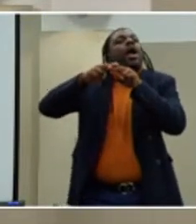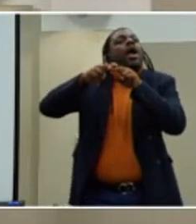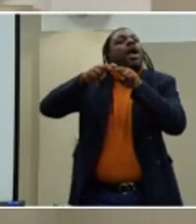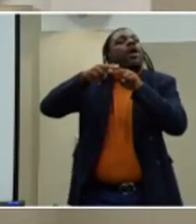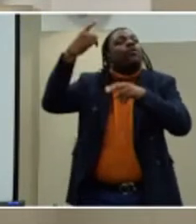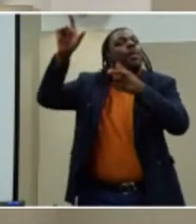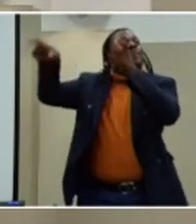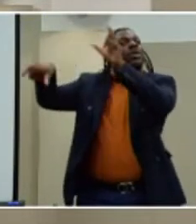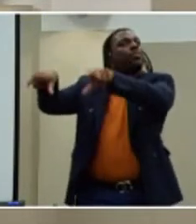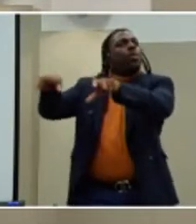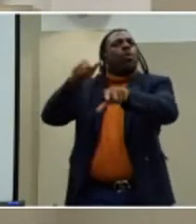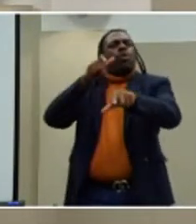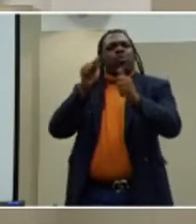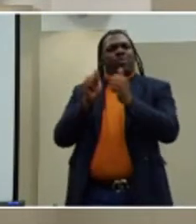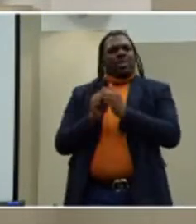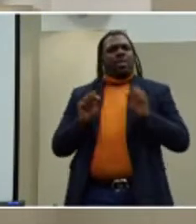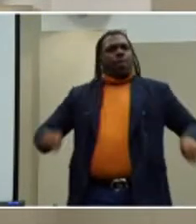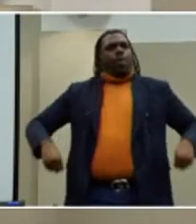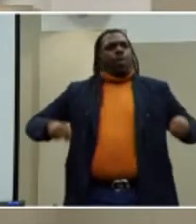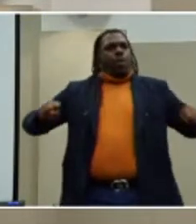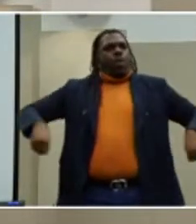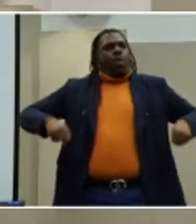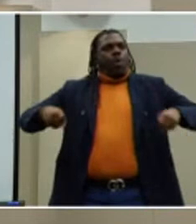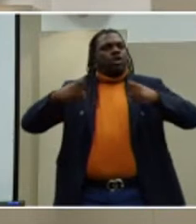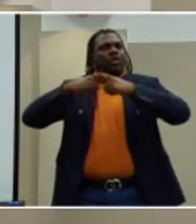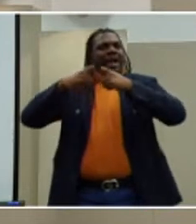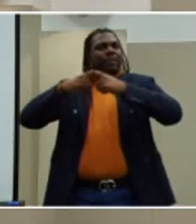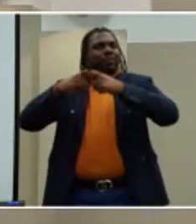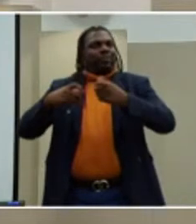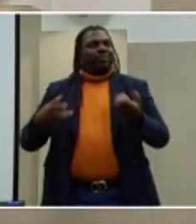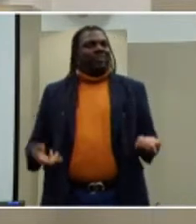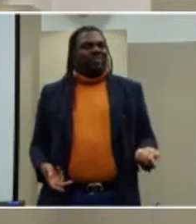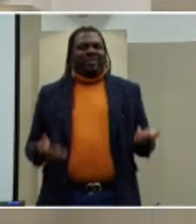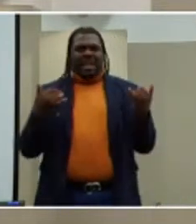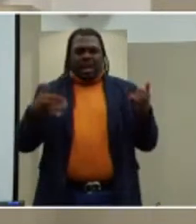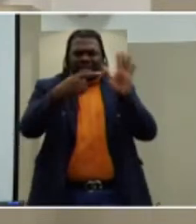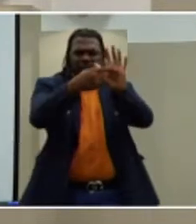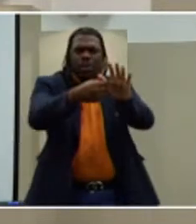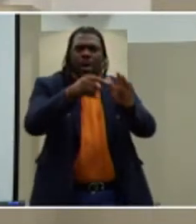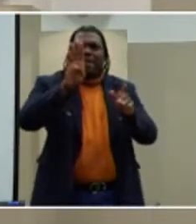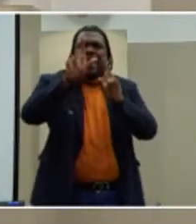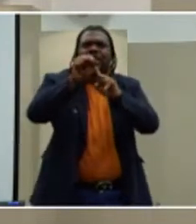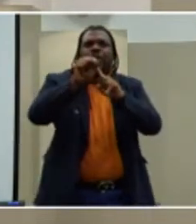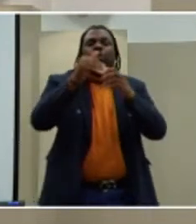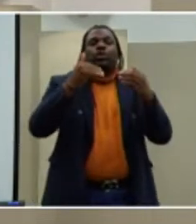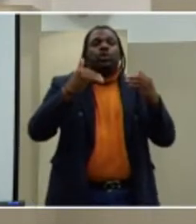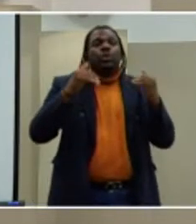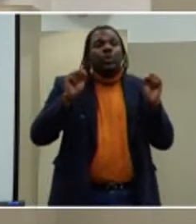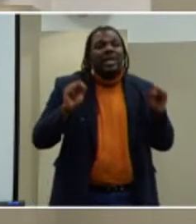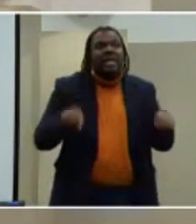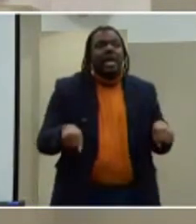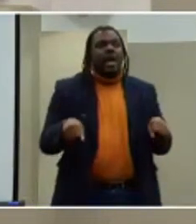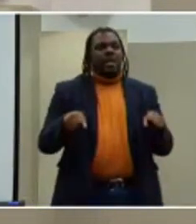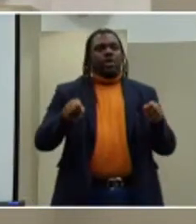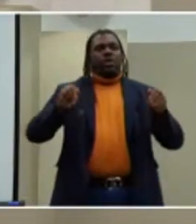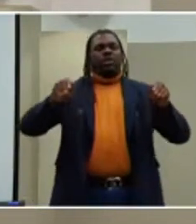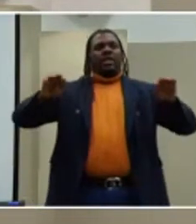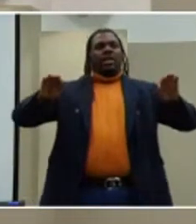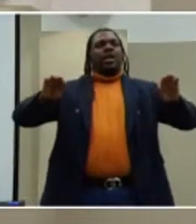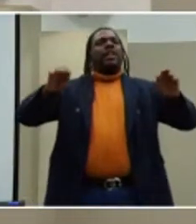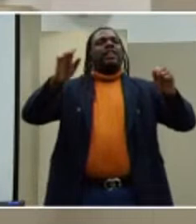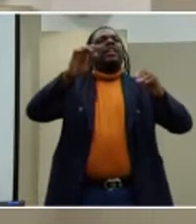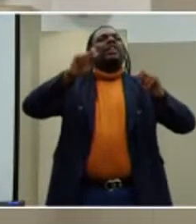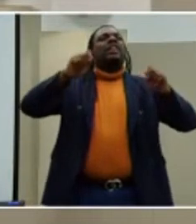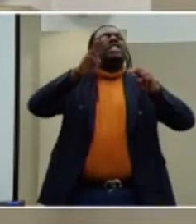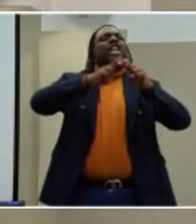for people in mobile chairs. Just like on the buses, you have the opportunity to collapse the chairs so that someone